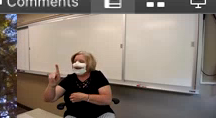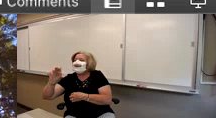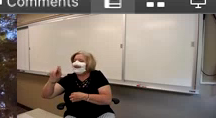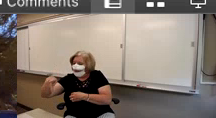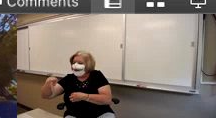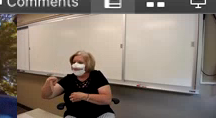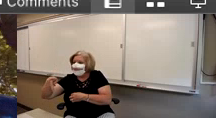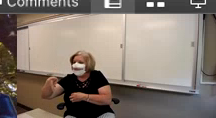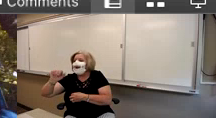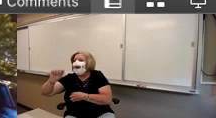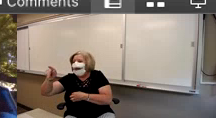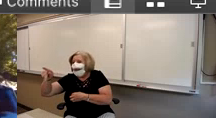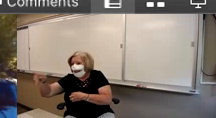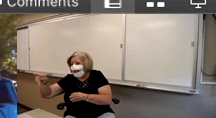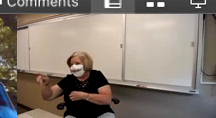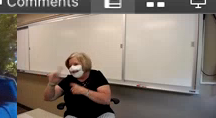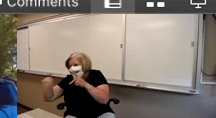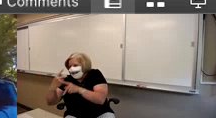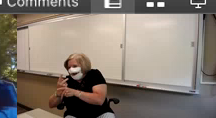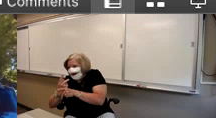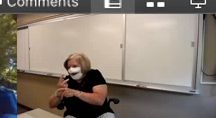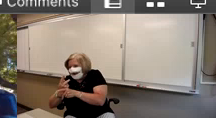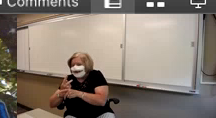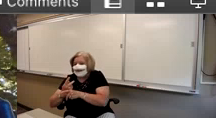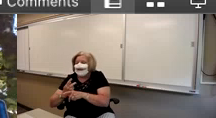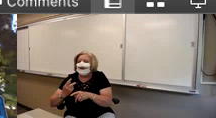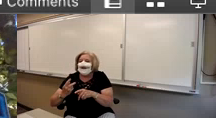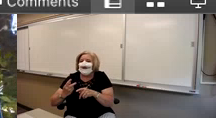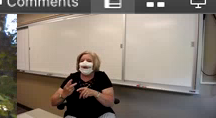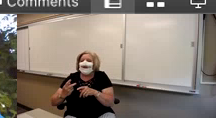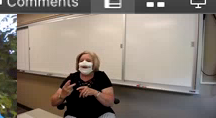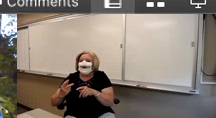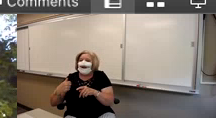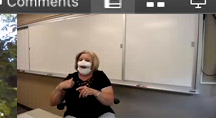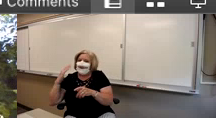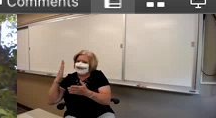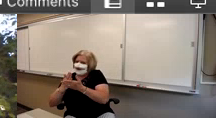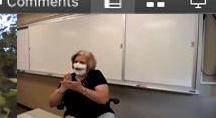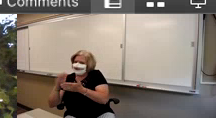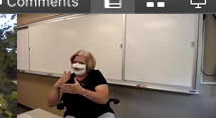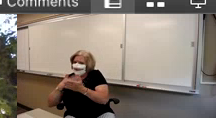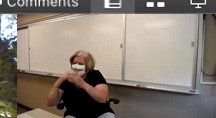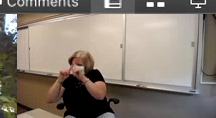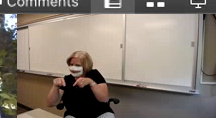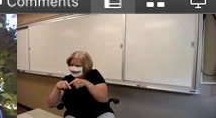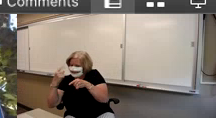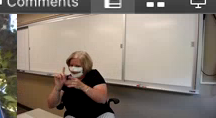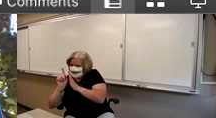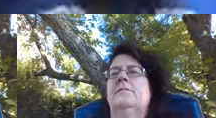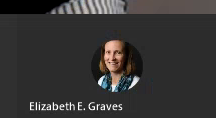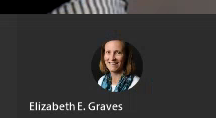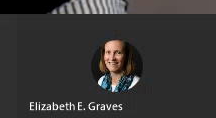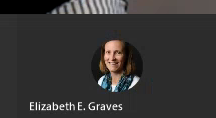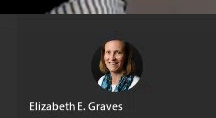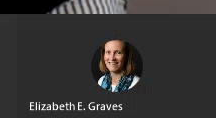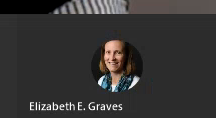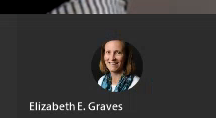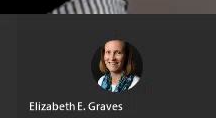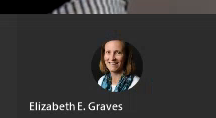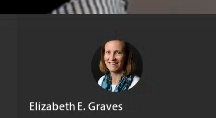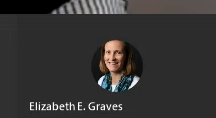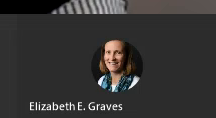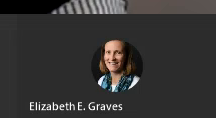app, when I stop sharing my screen, which is what I'm going to do right this minute, okay? When you're in